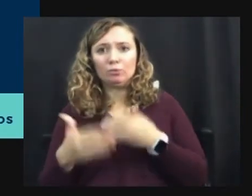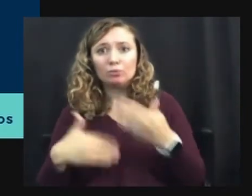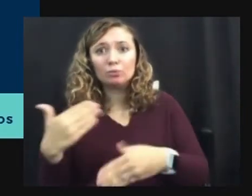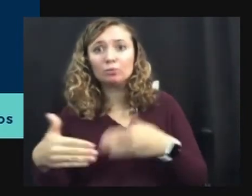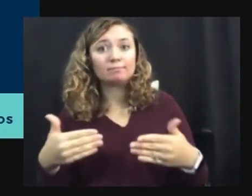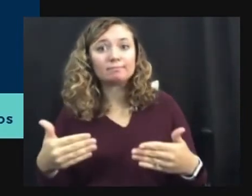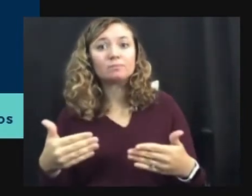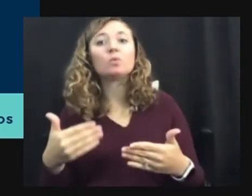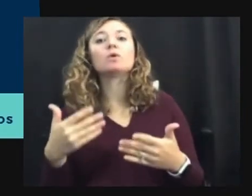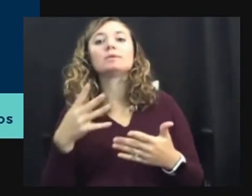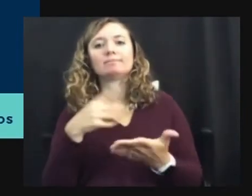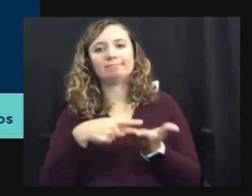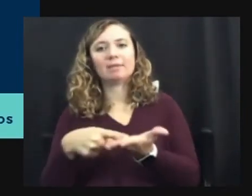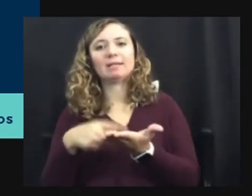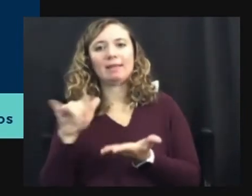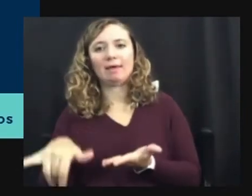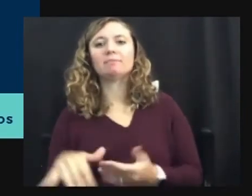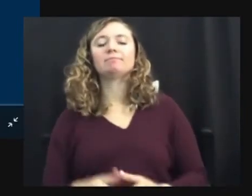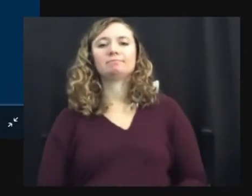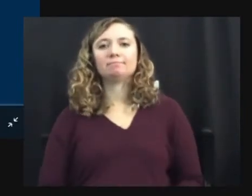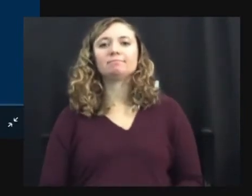today.